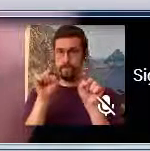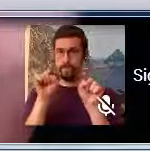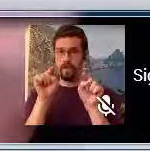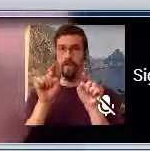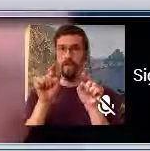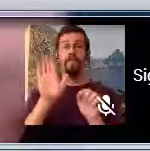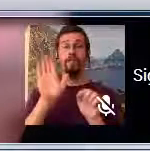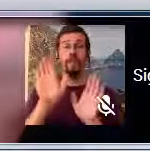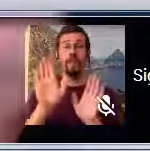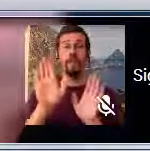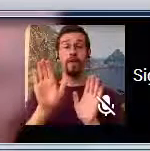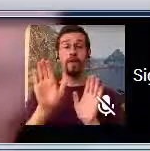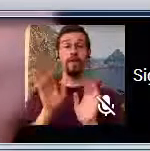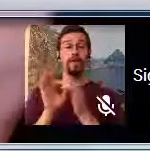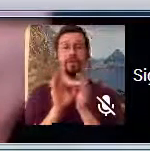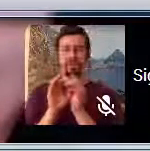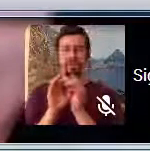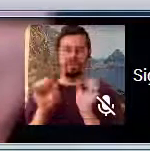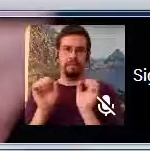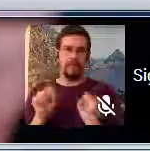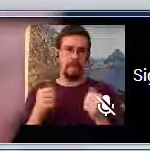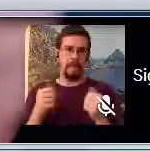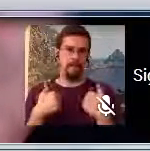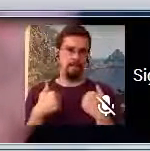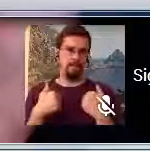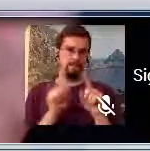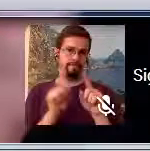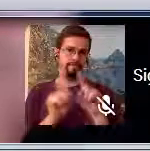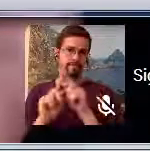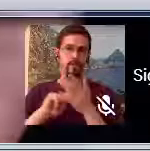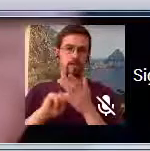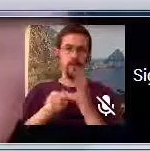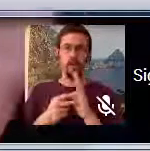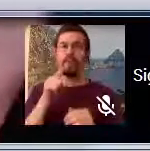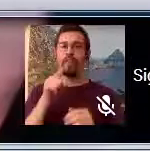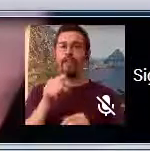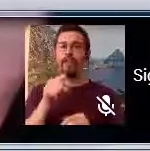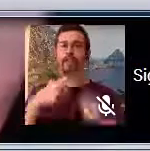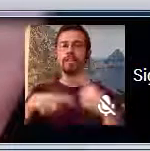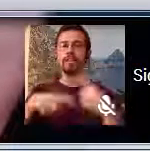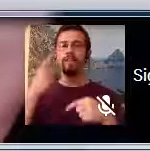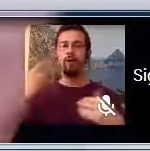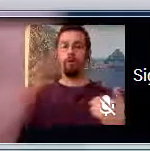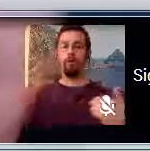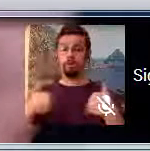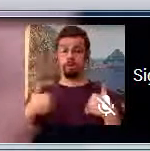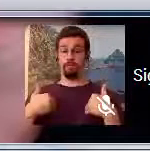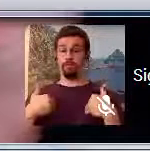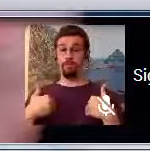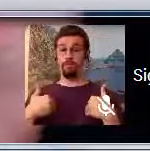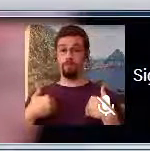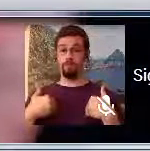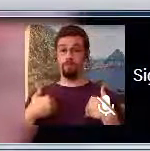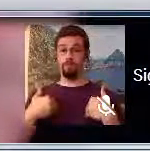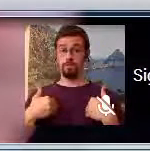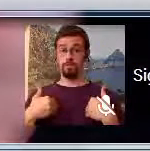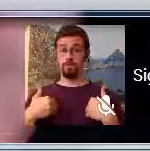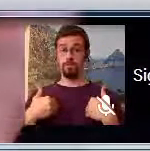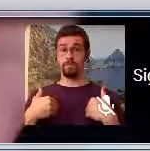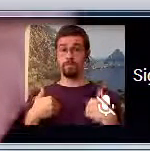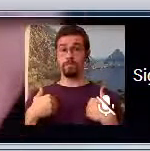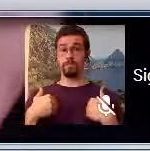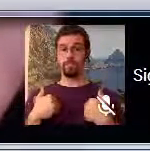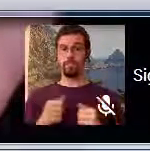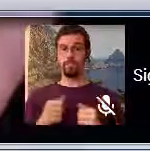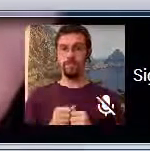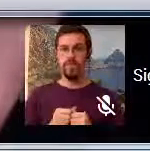various meanings. And it looks like the sign for have underneath. And in tiny print,